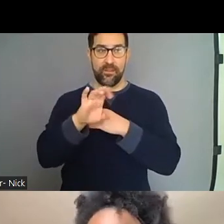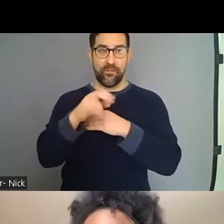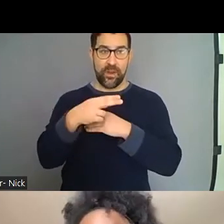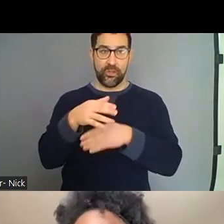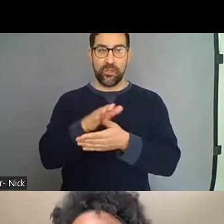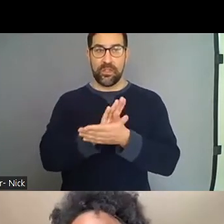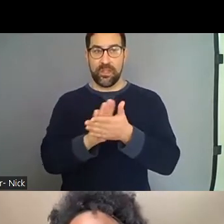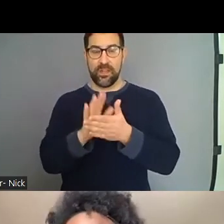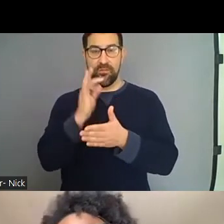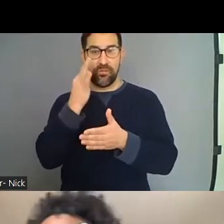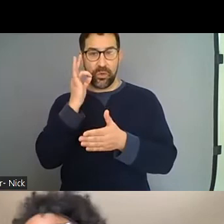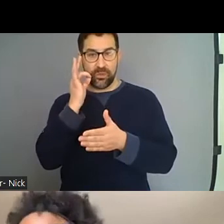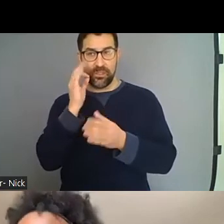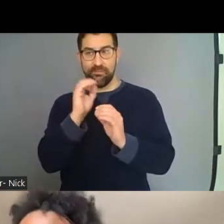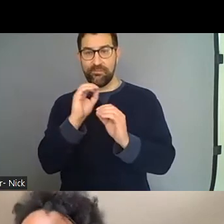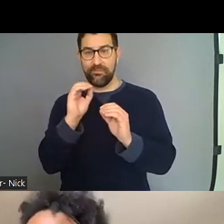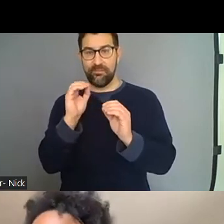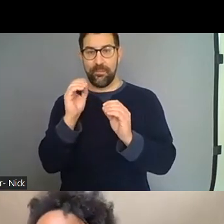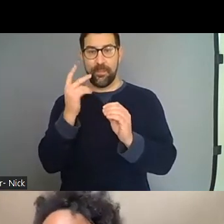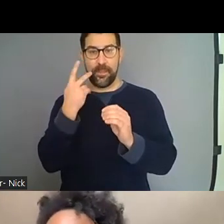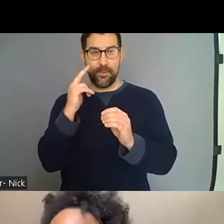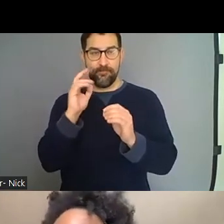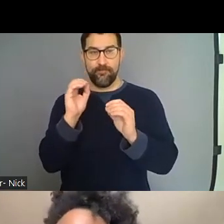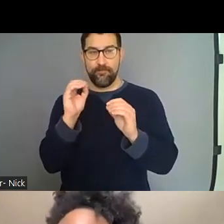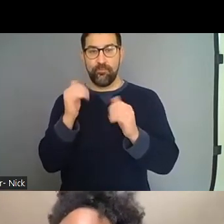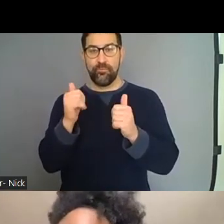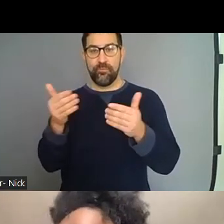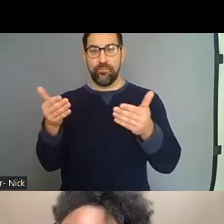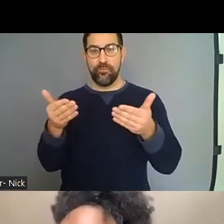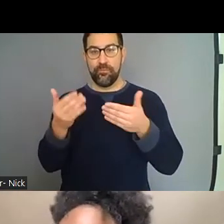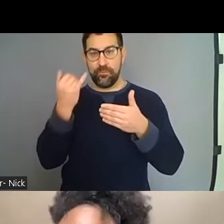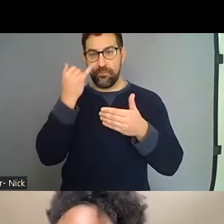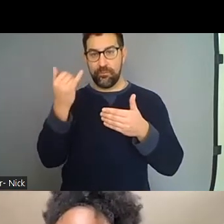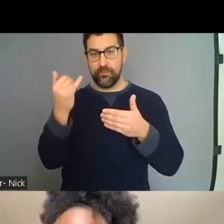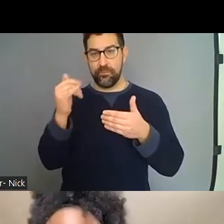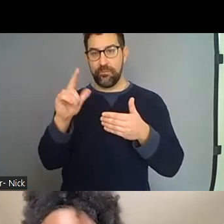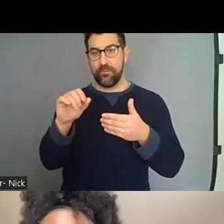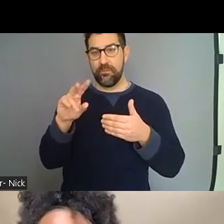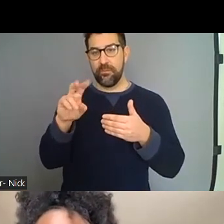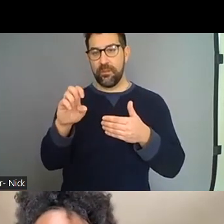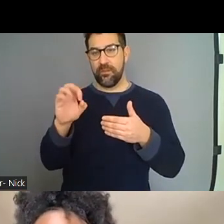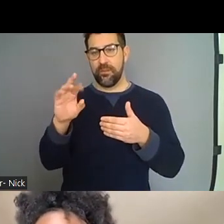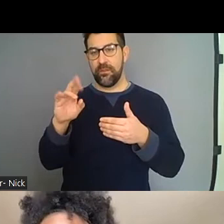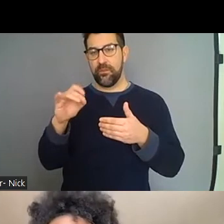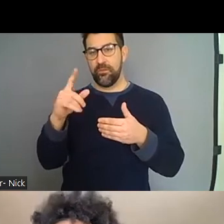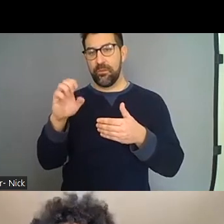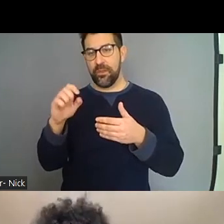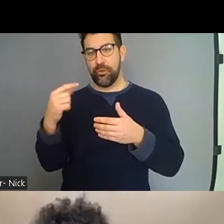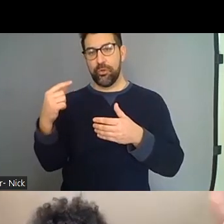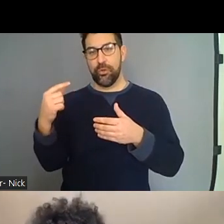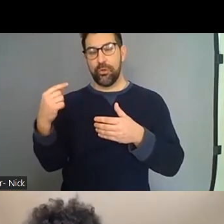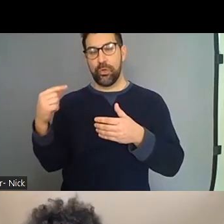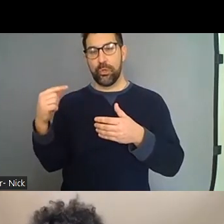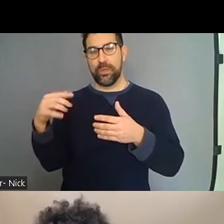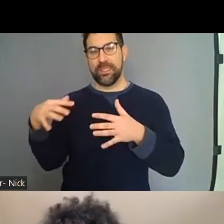that. So we're trying to introduce the idea of like a love fridge or a green space within our school, and